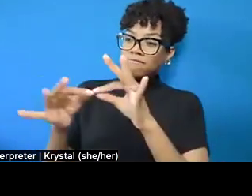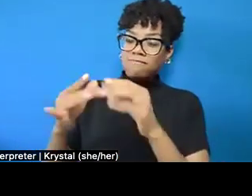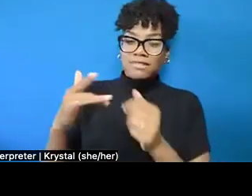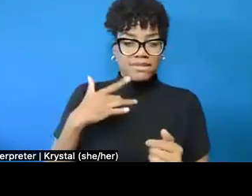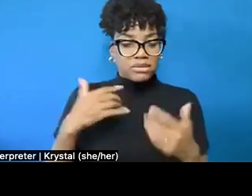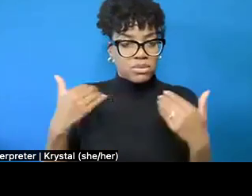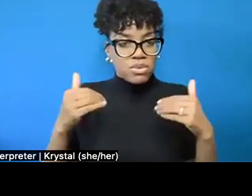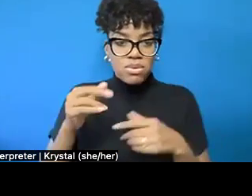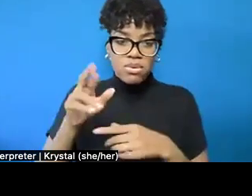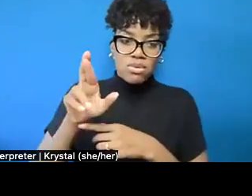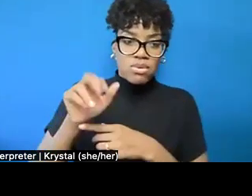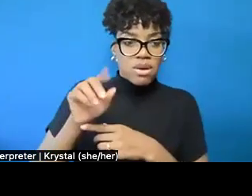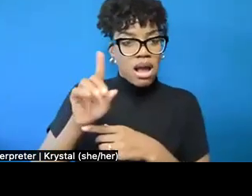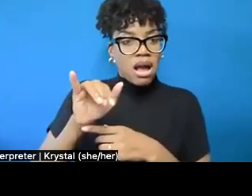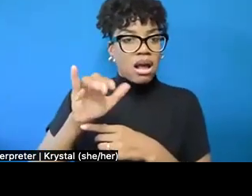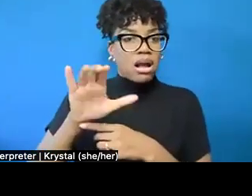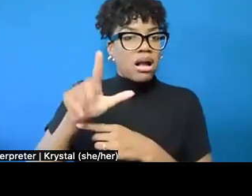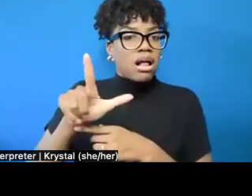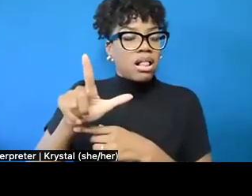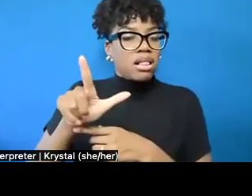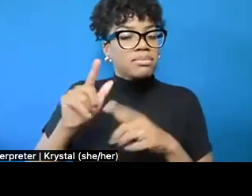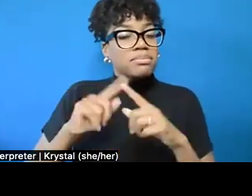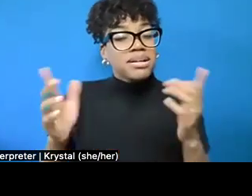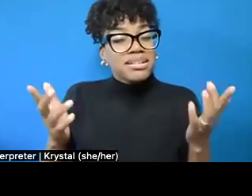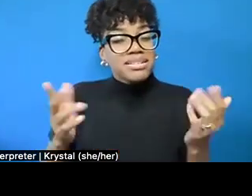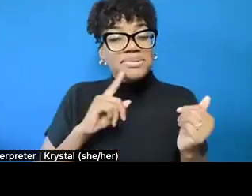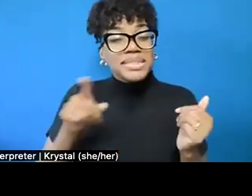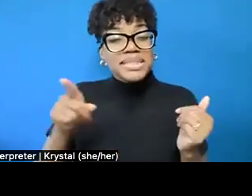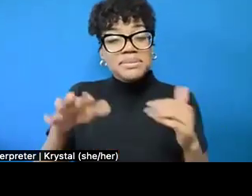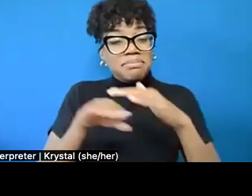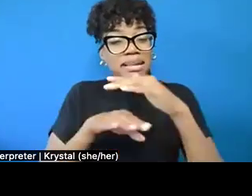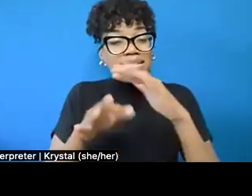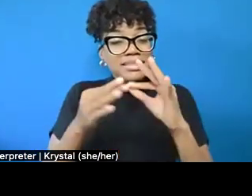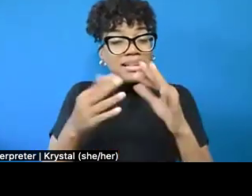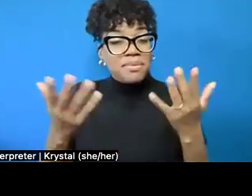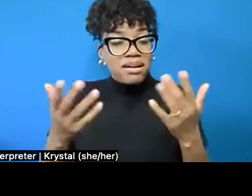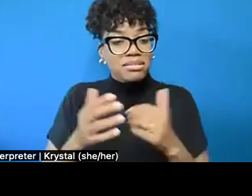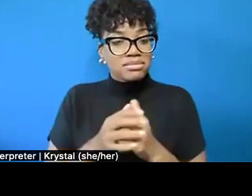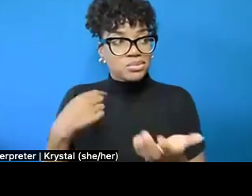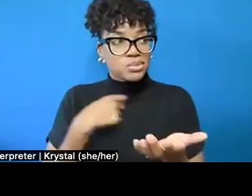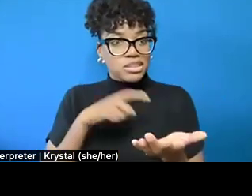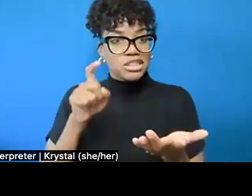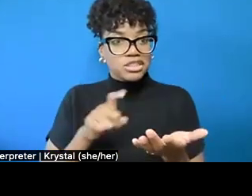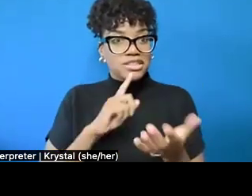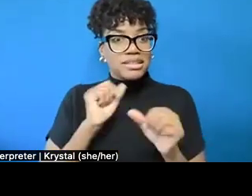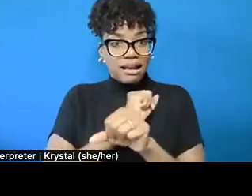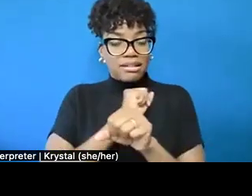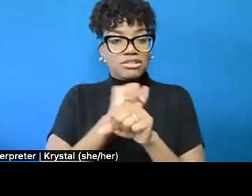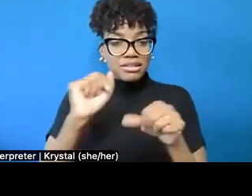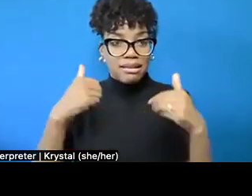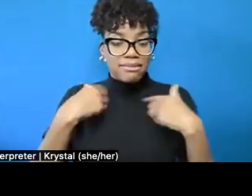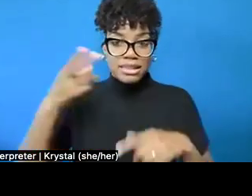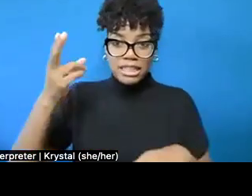like you're basically making an argument. We should historicize and contextualize,